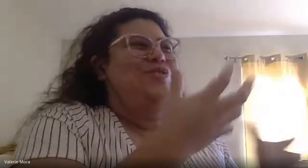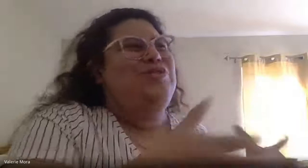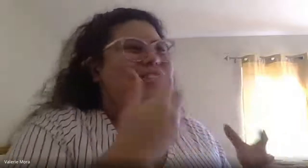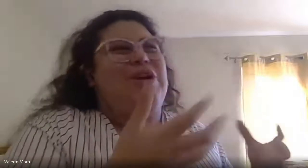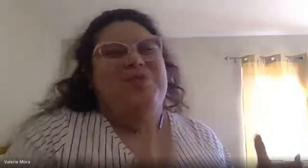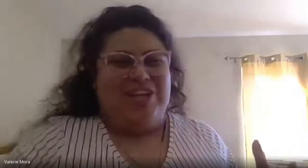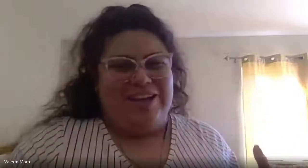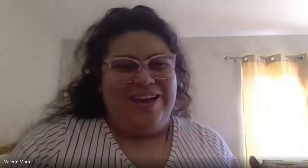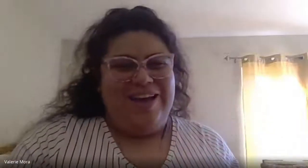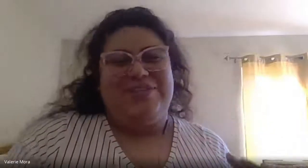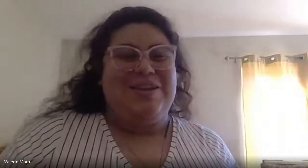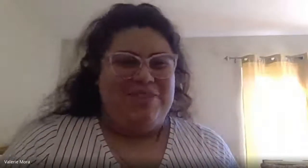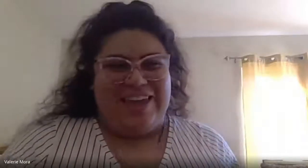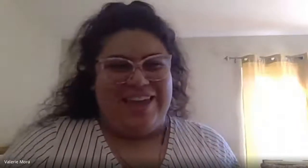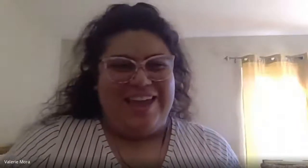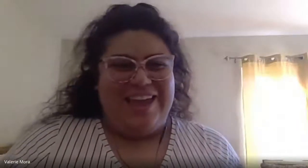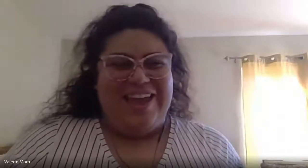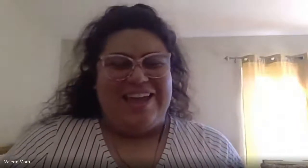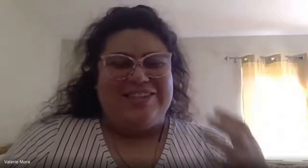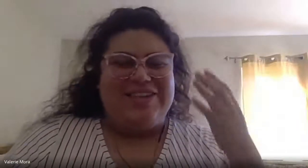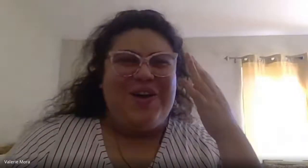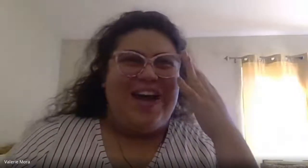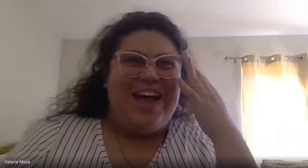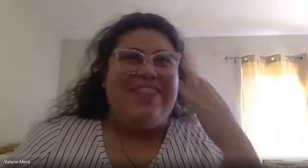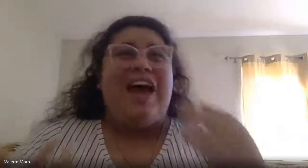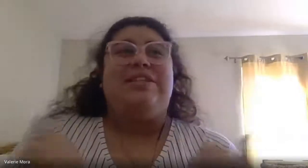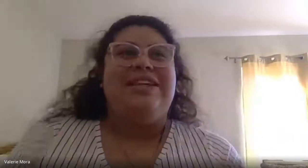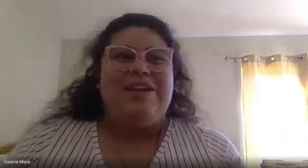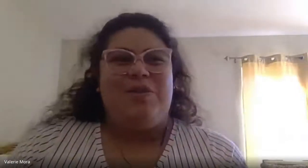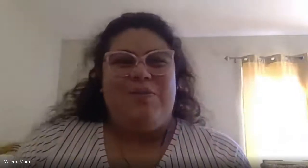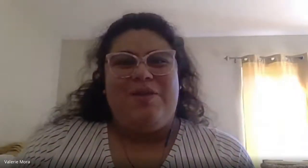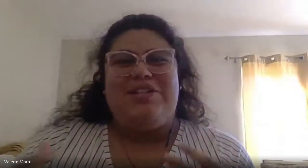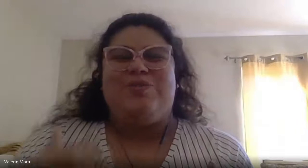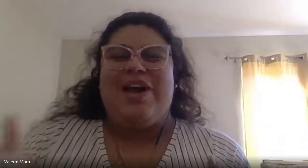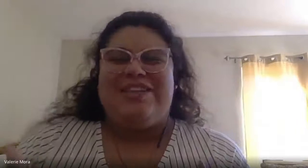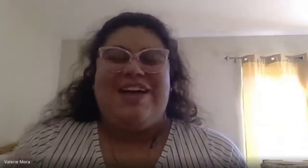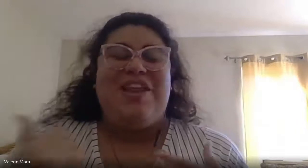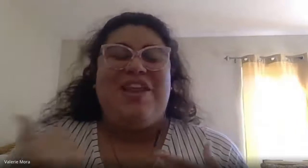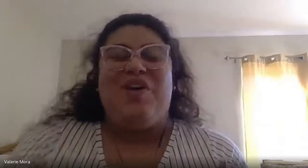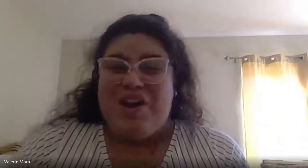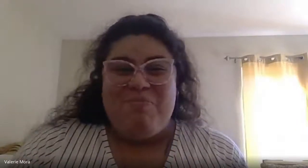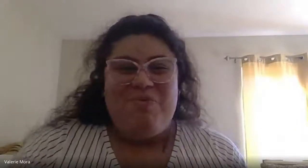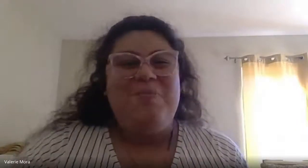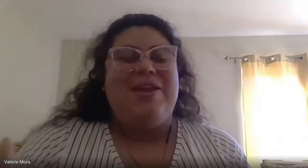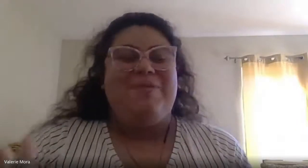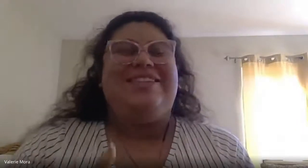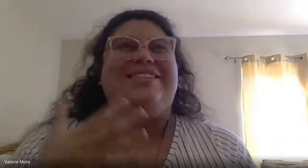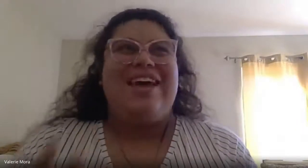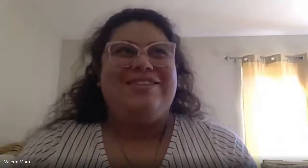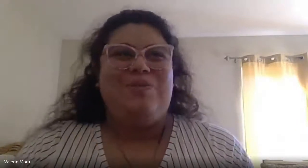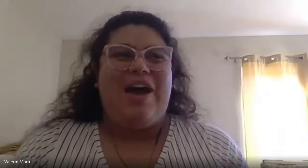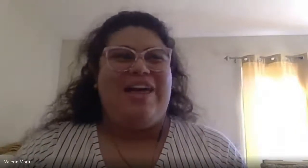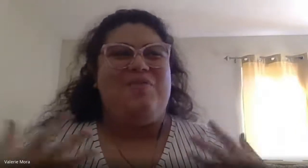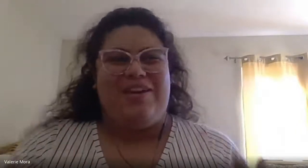the description of something? And so that resonated with me, which is why I said I've never heard of it before, but it